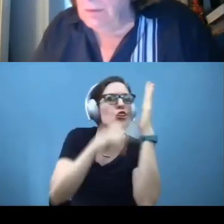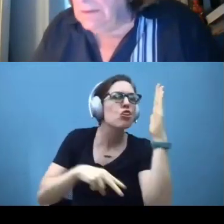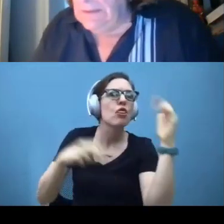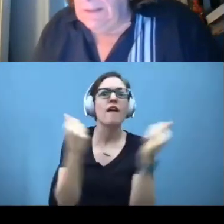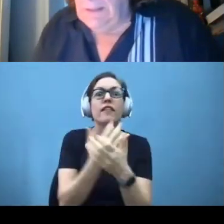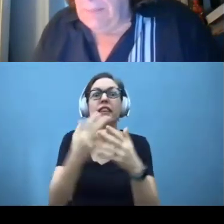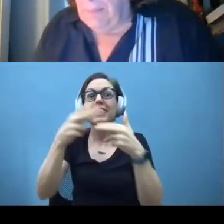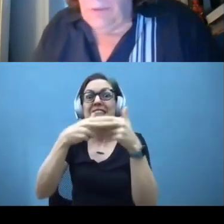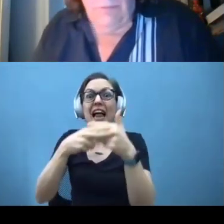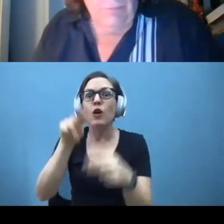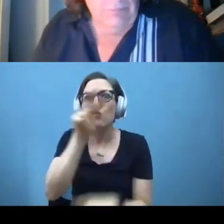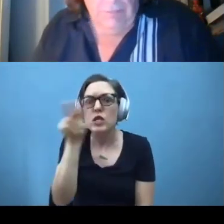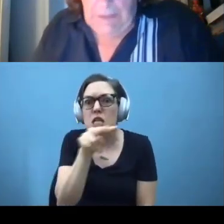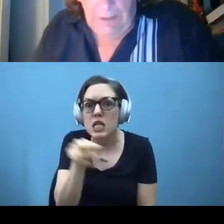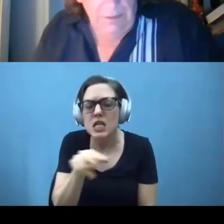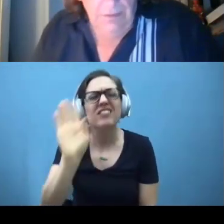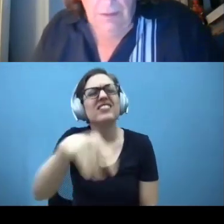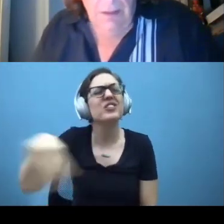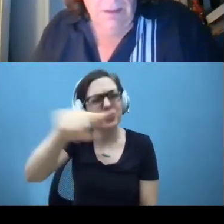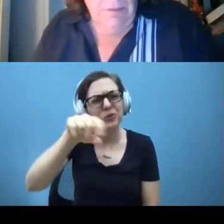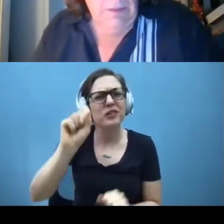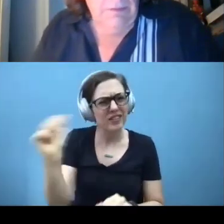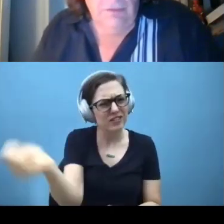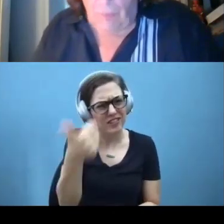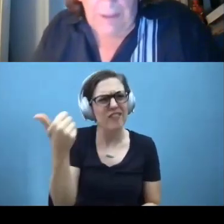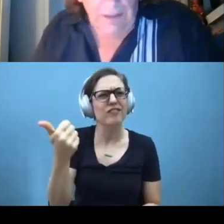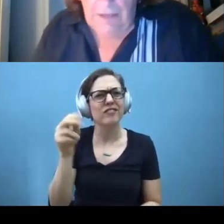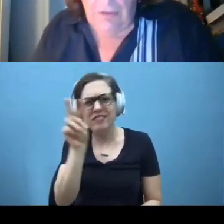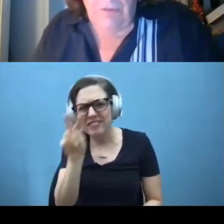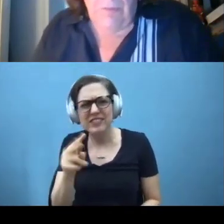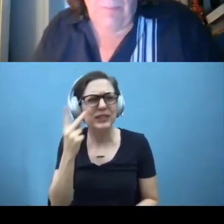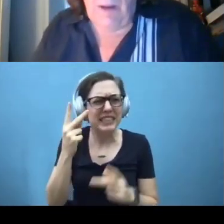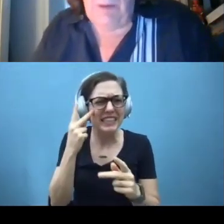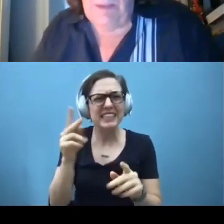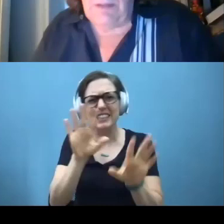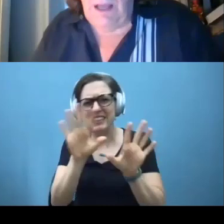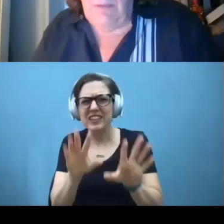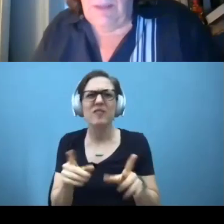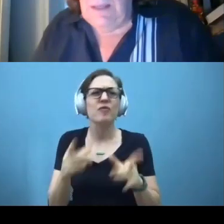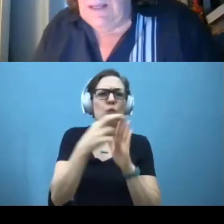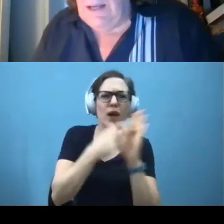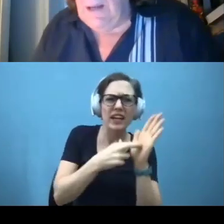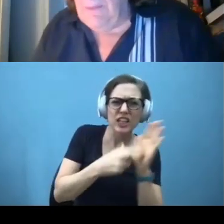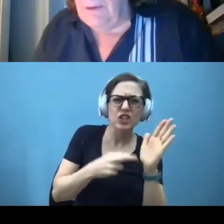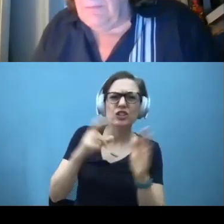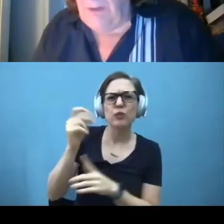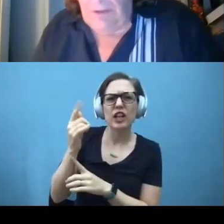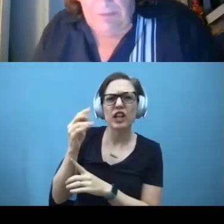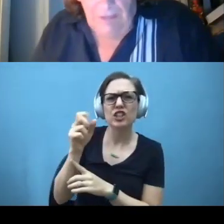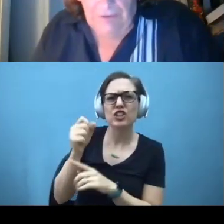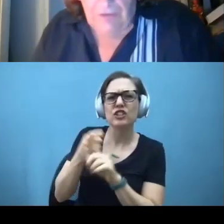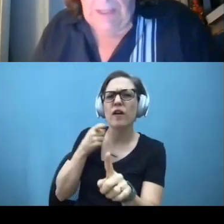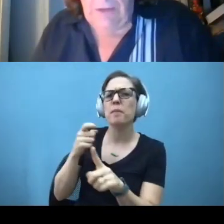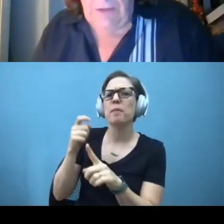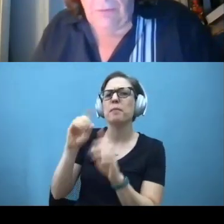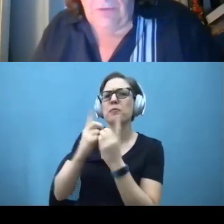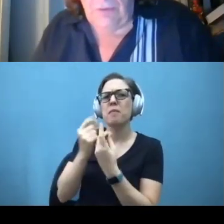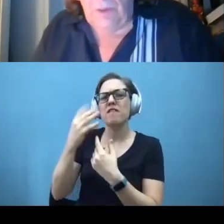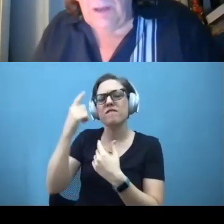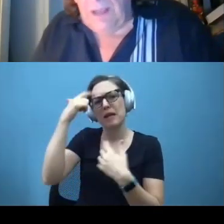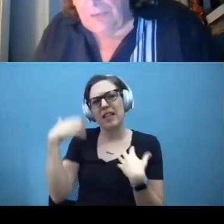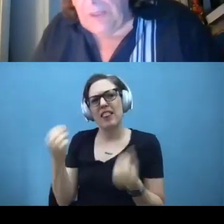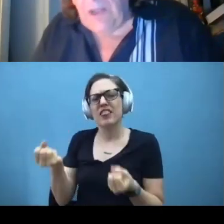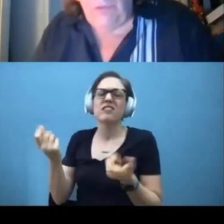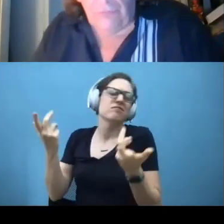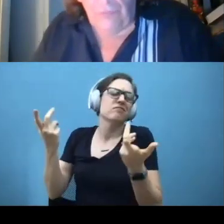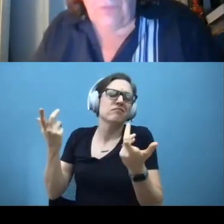You're all capable of reading these are regulations from the Department of Mental Health. They're fairly self-explanatory. So